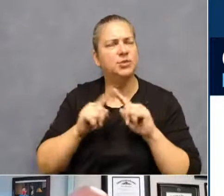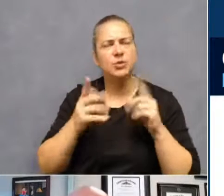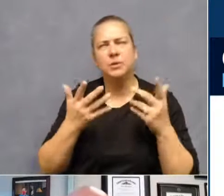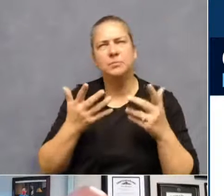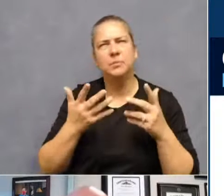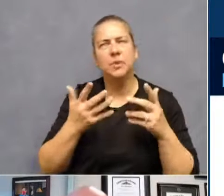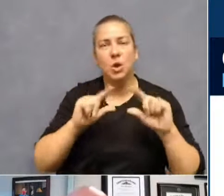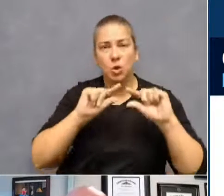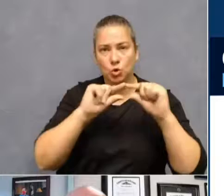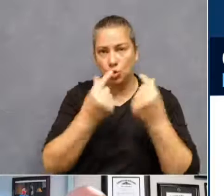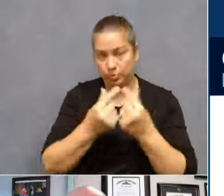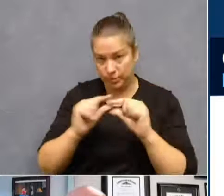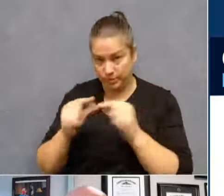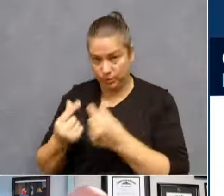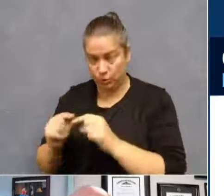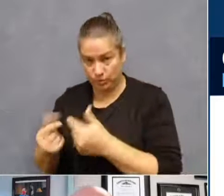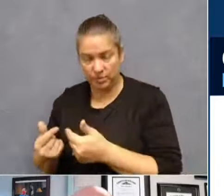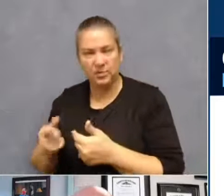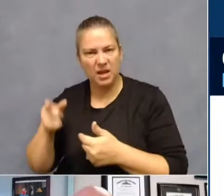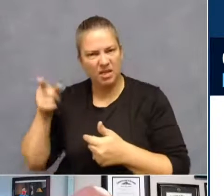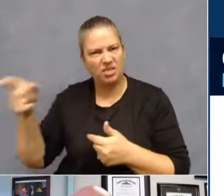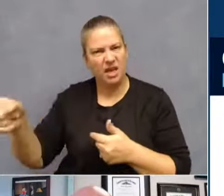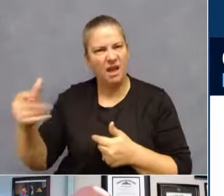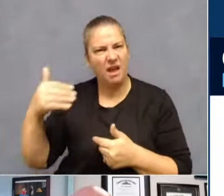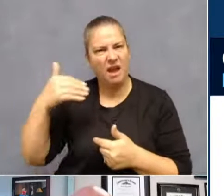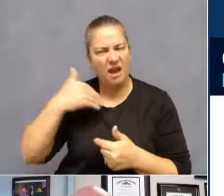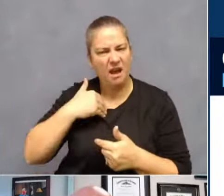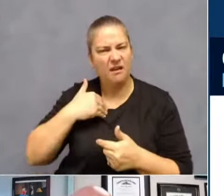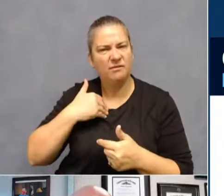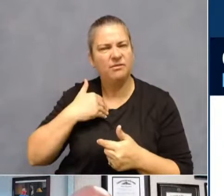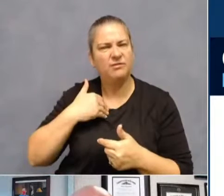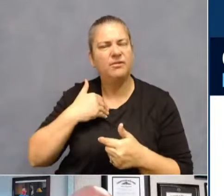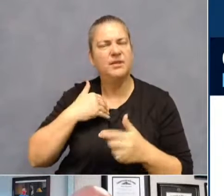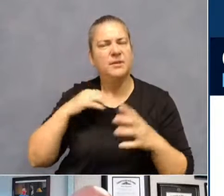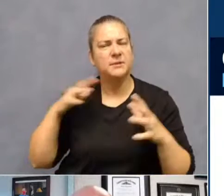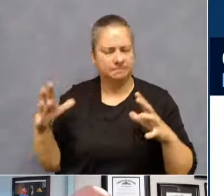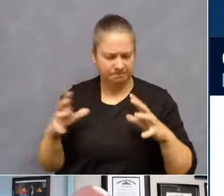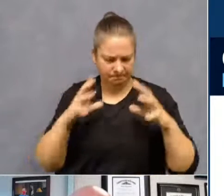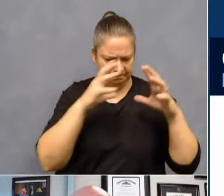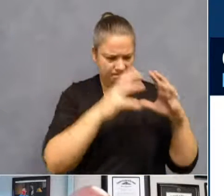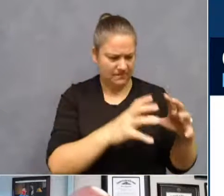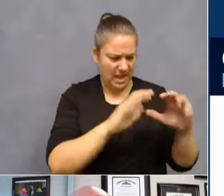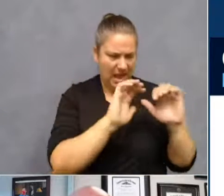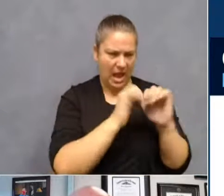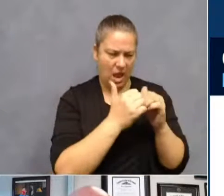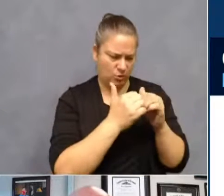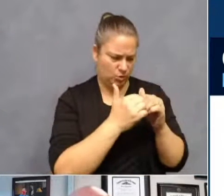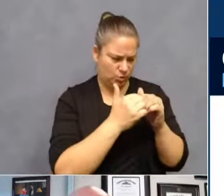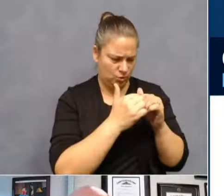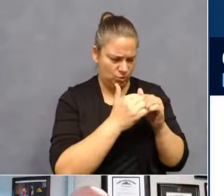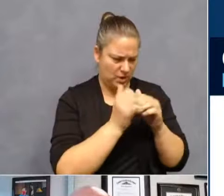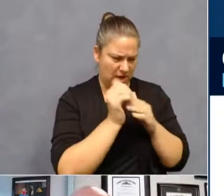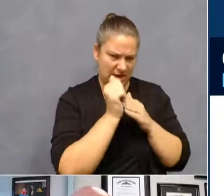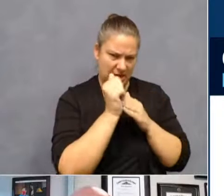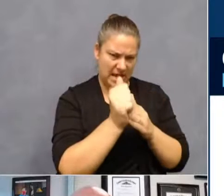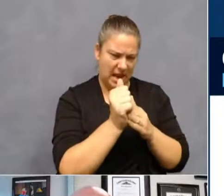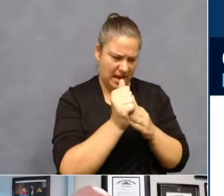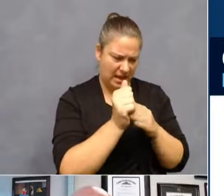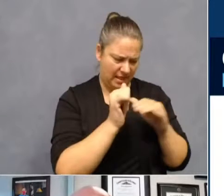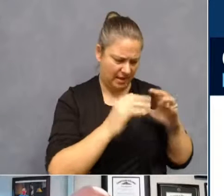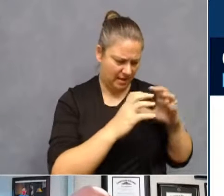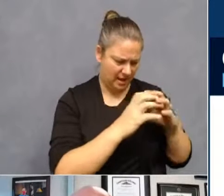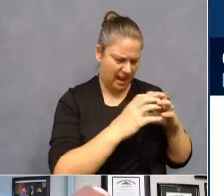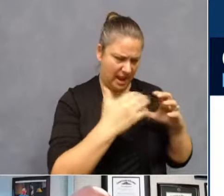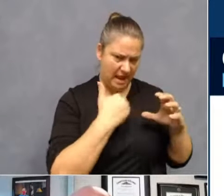up with paradigms for helping to guide the ethical and equitable distribution of these vaccines so